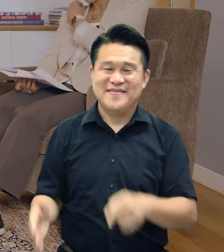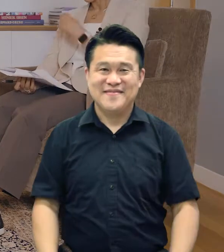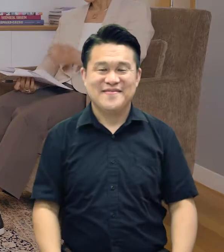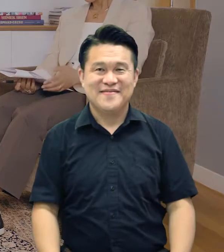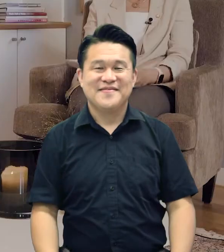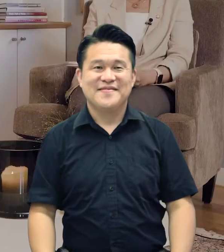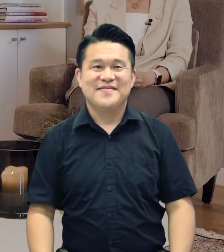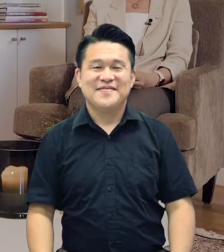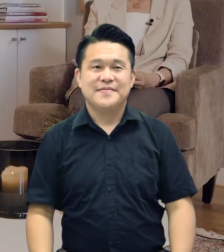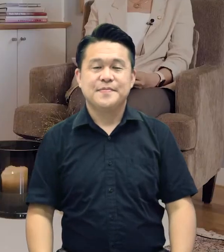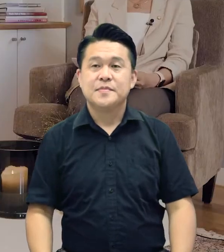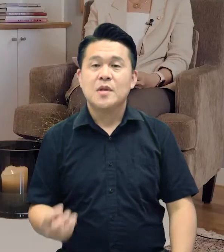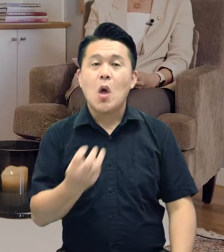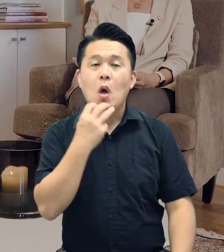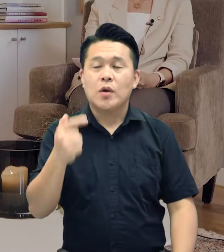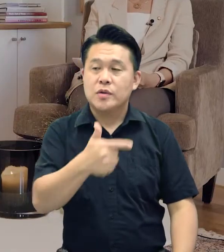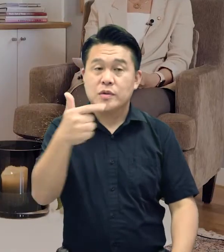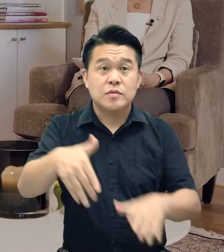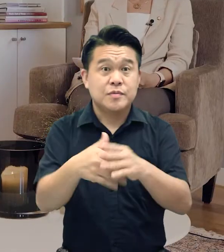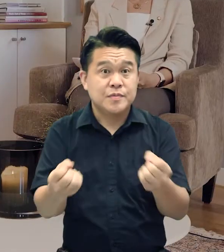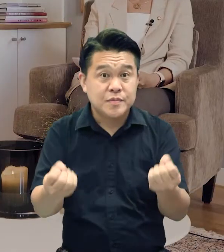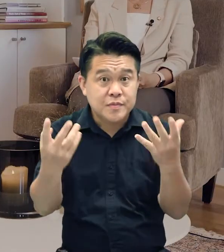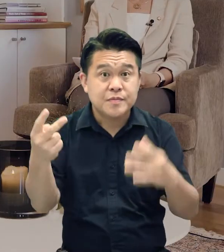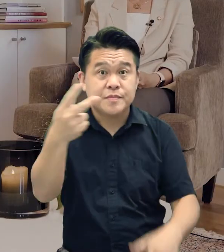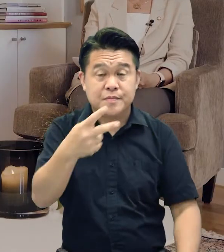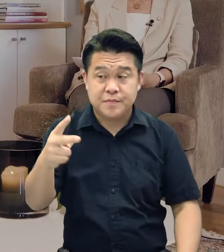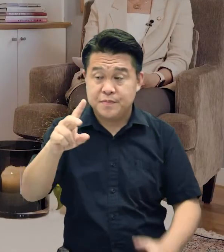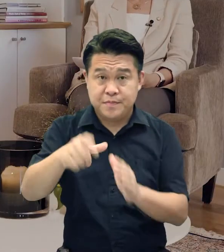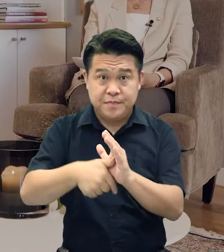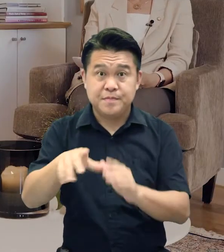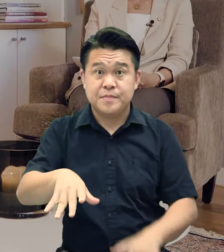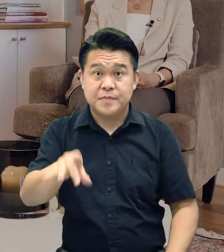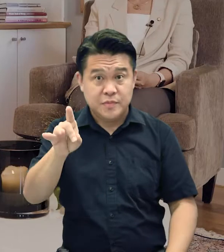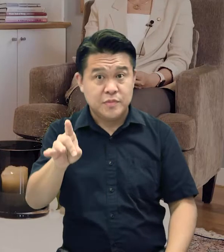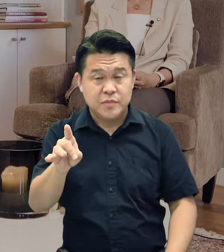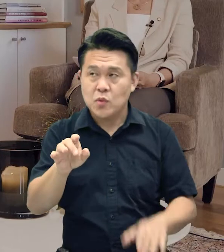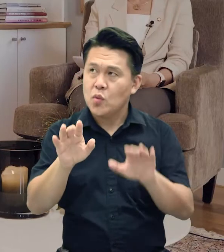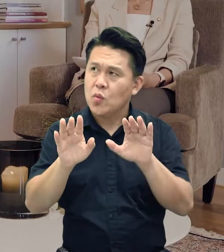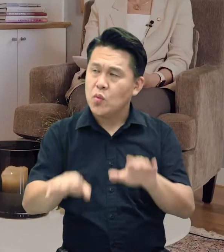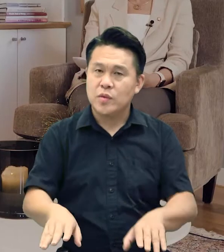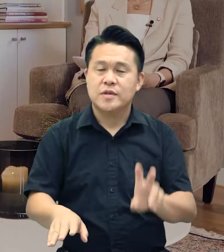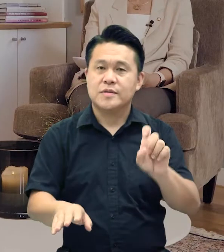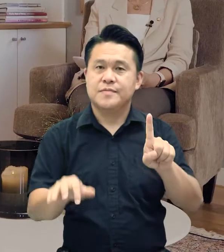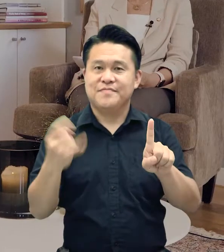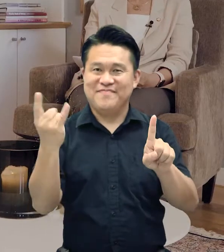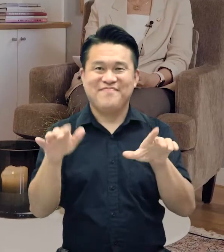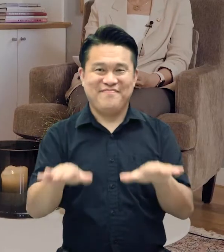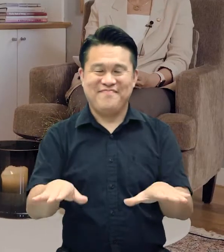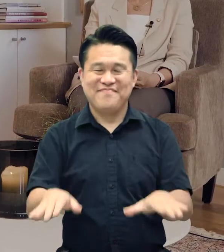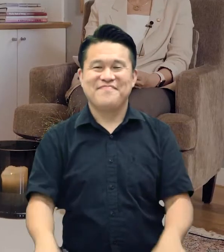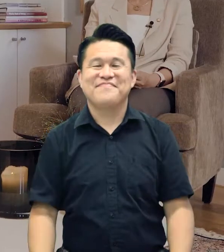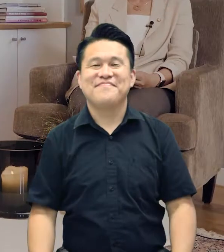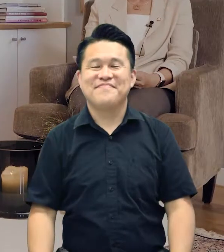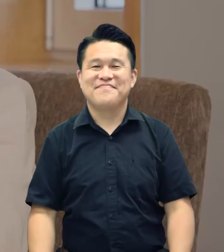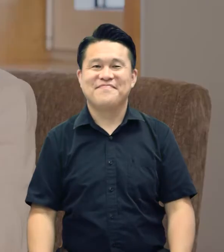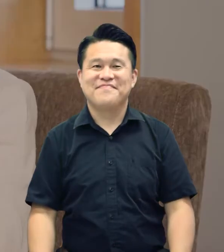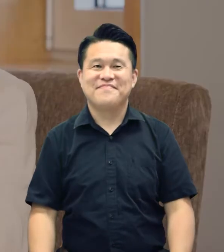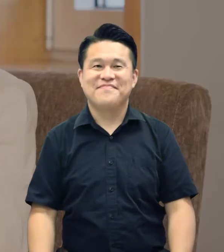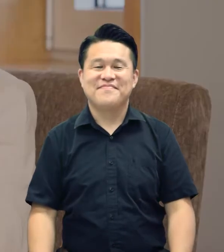Yes. The festival began in 2000, so this year marks its 21st